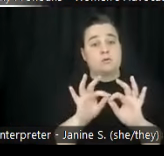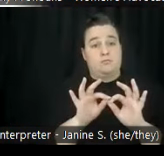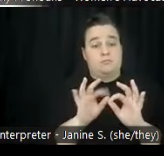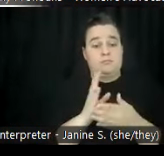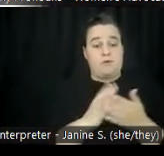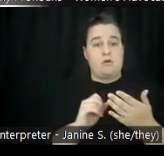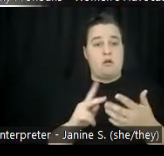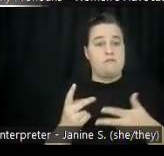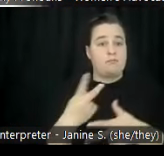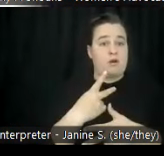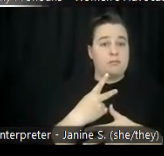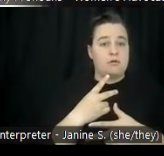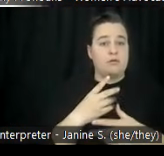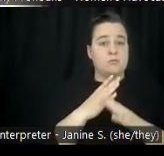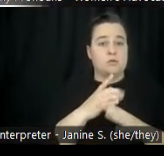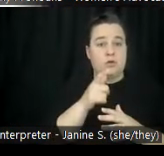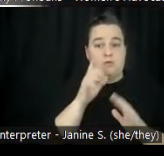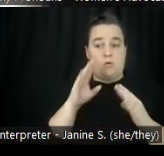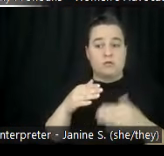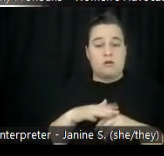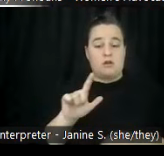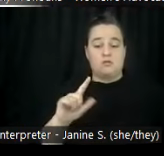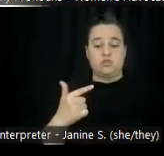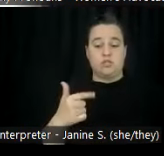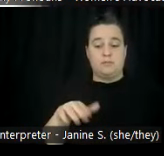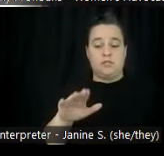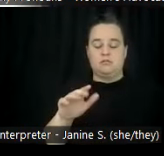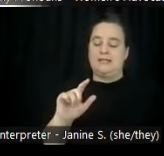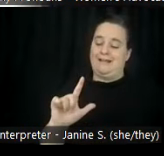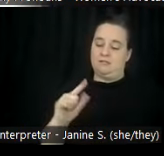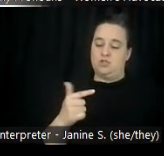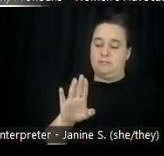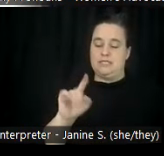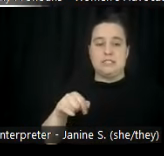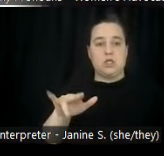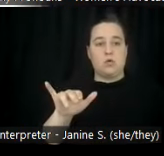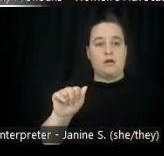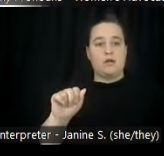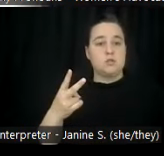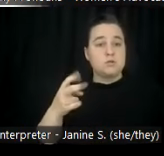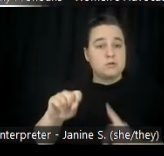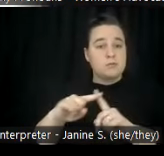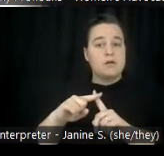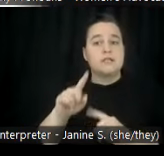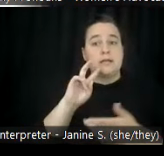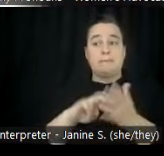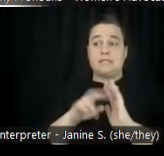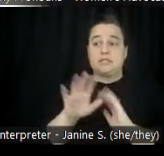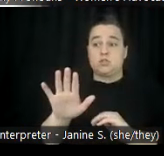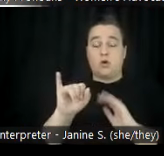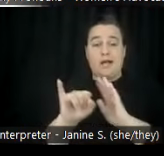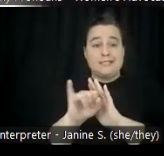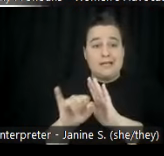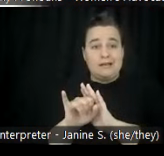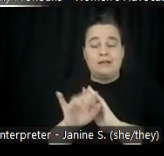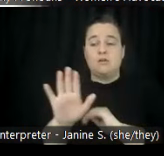centers LGBTQIA folks is that the space is affirming of their identities and experiences, which is what a lot of people are talking